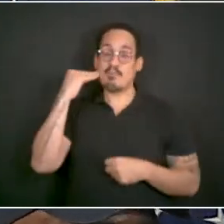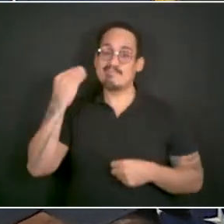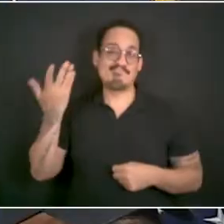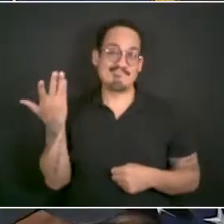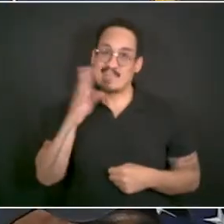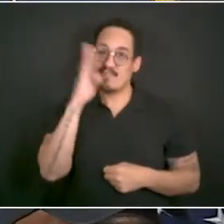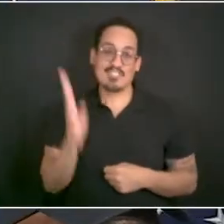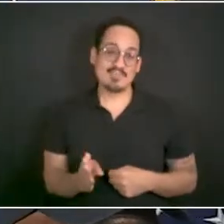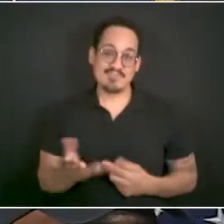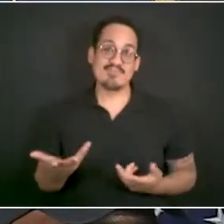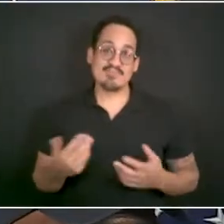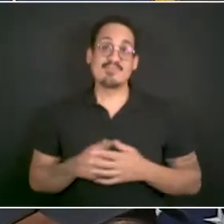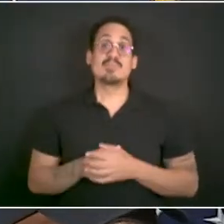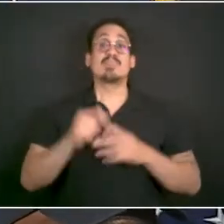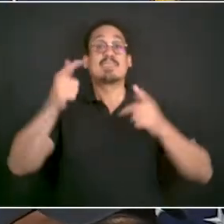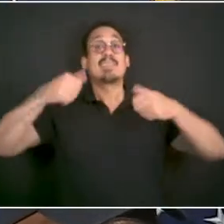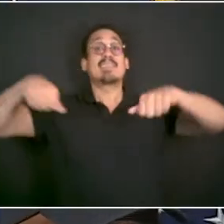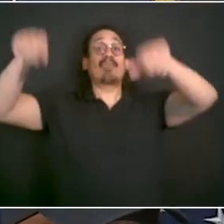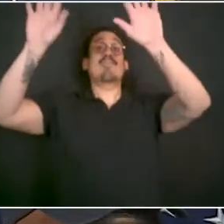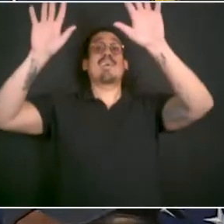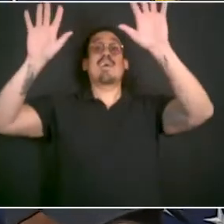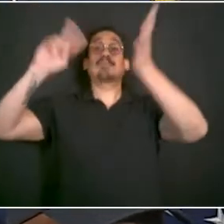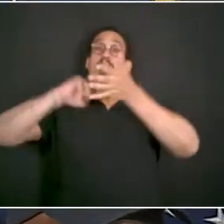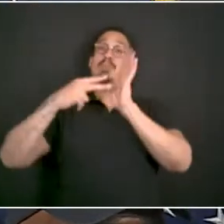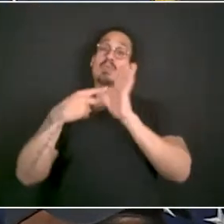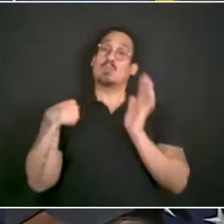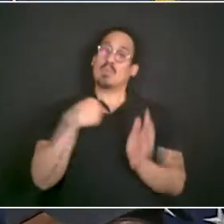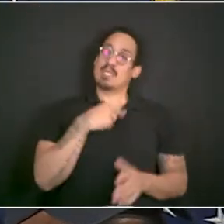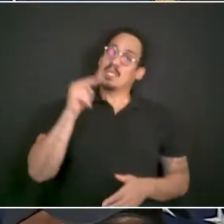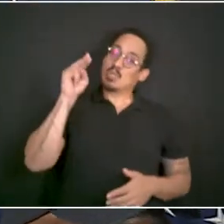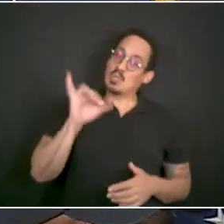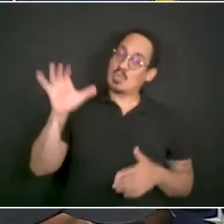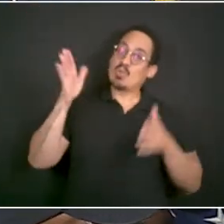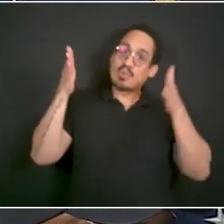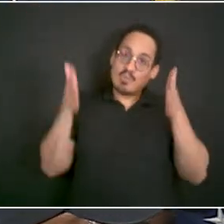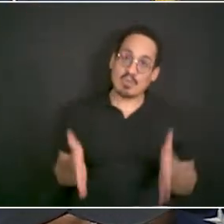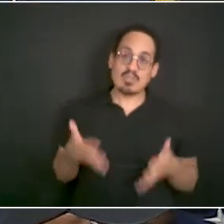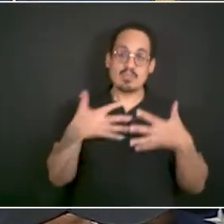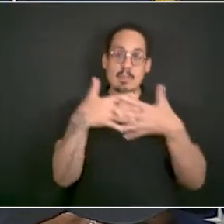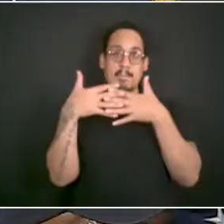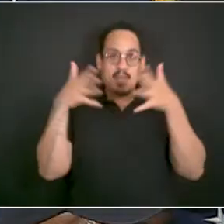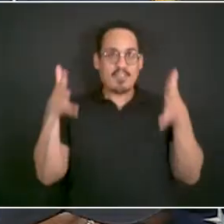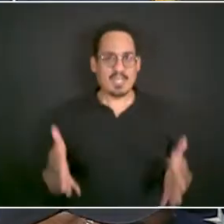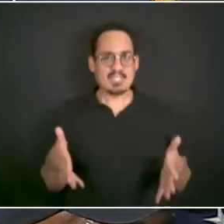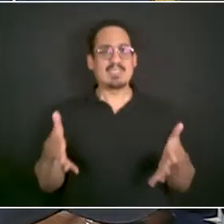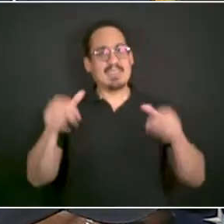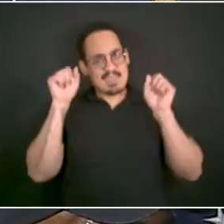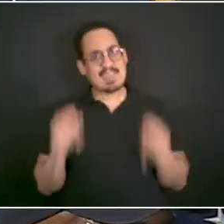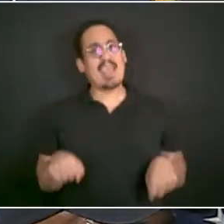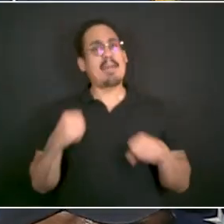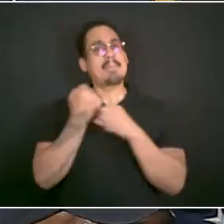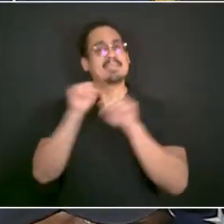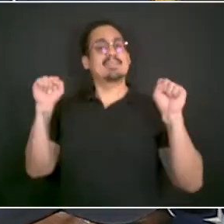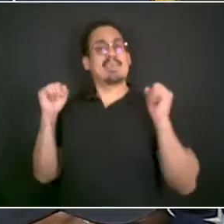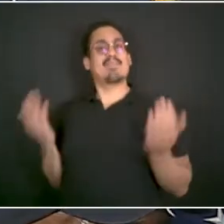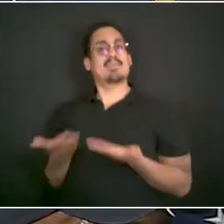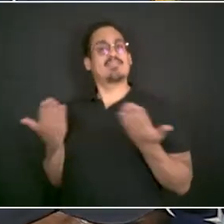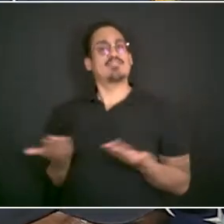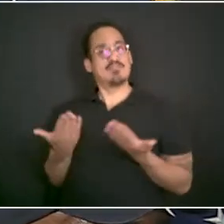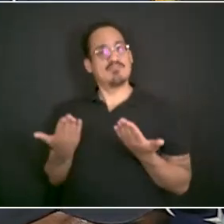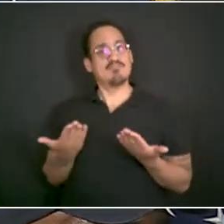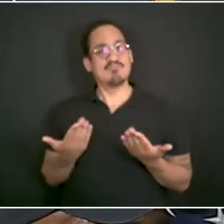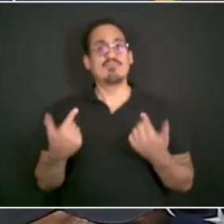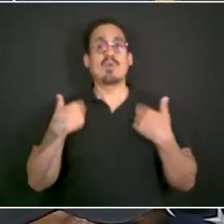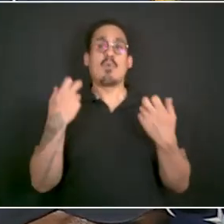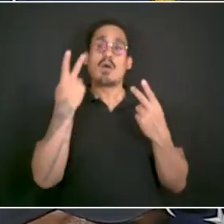we as Americans and as New Yorkers live in a safe and secure country. So as we gear up for Memorial Day, I want to express Queen's gratitude